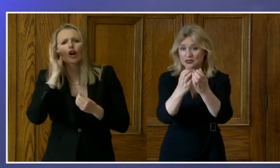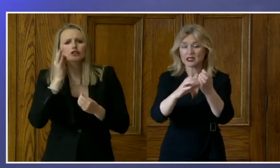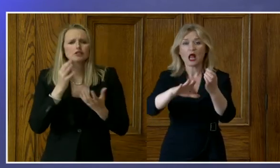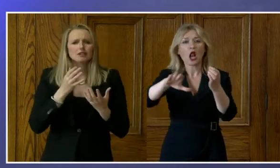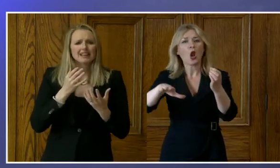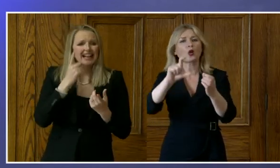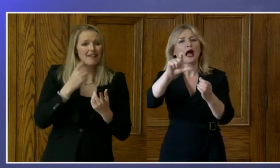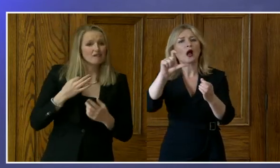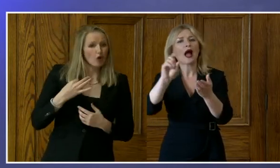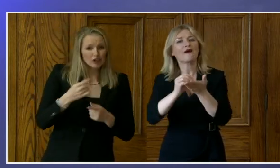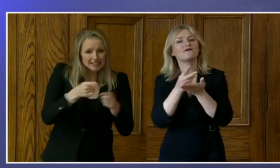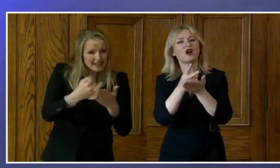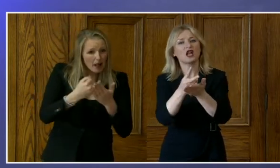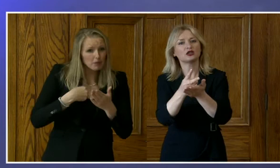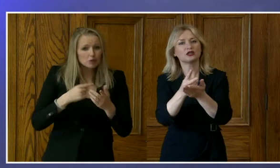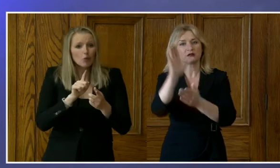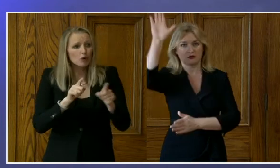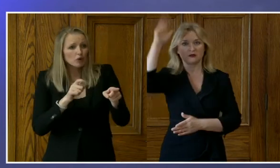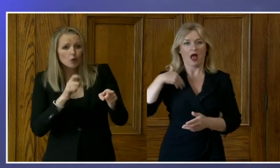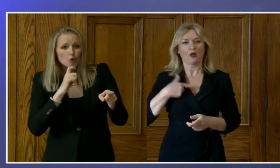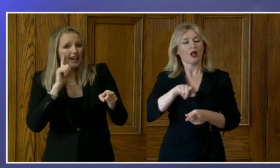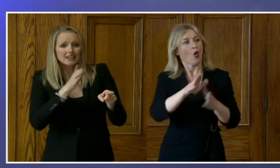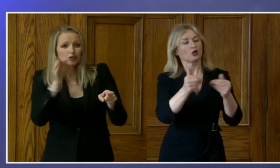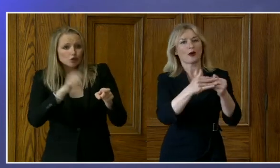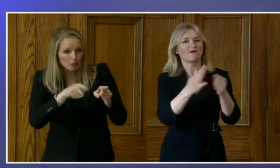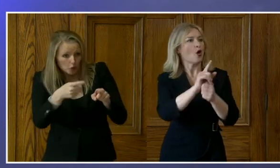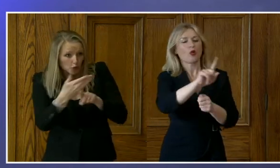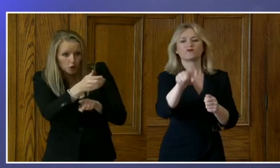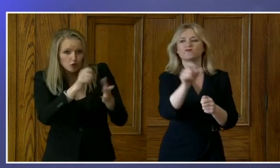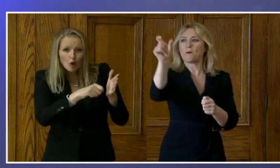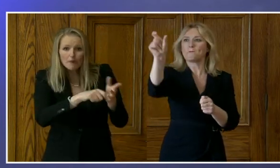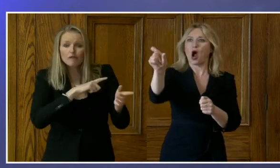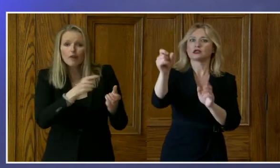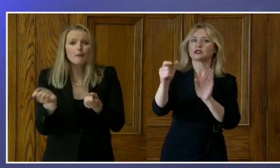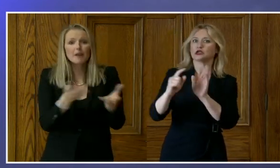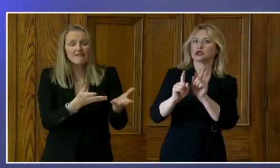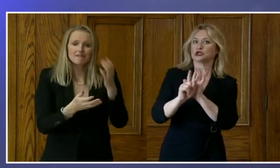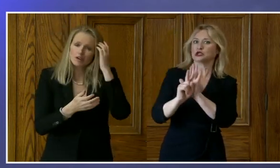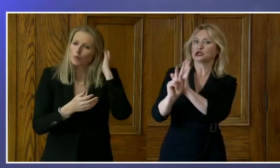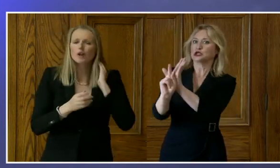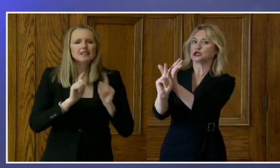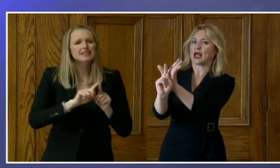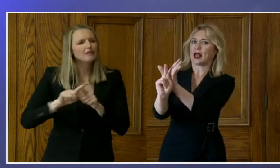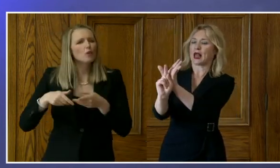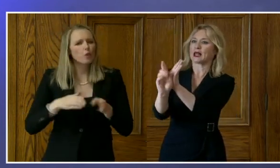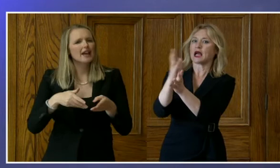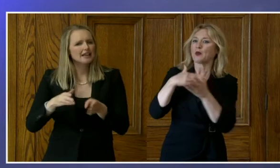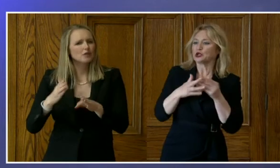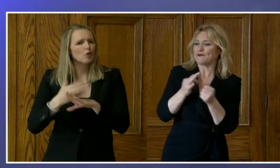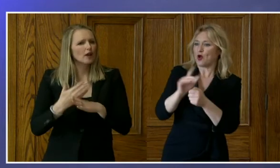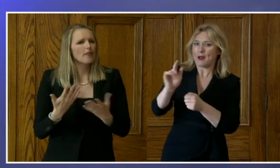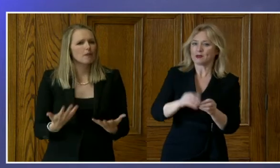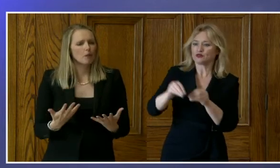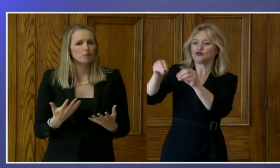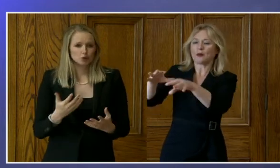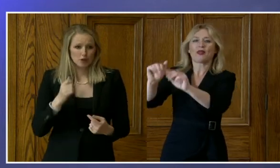can also go and get shopping for people who need that service and who don't have the other support. So it is important that people